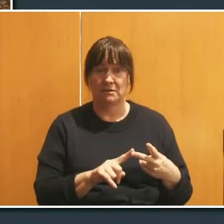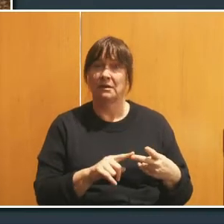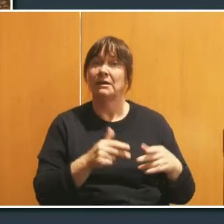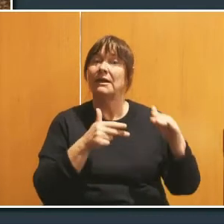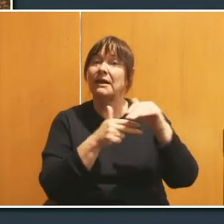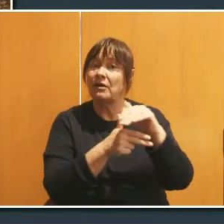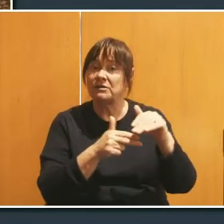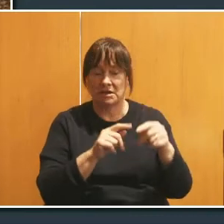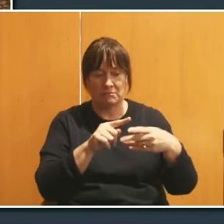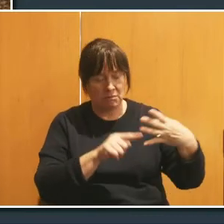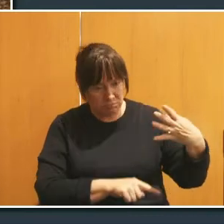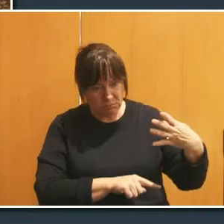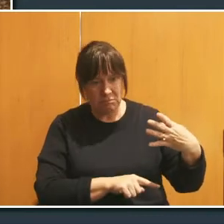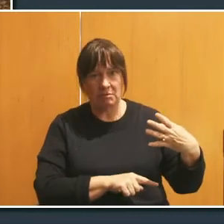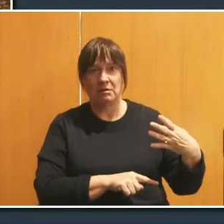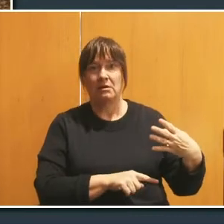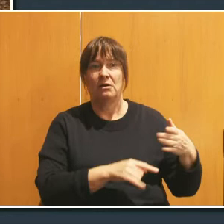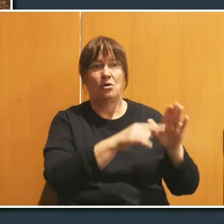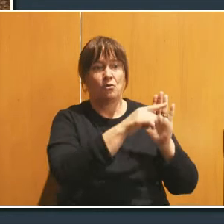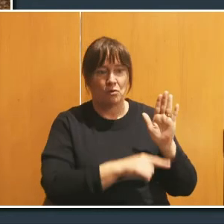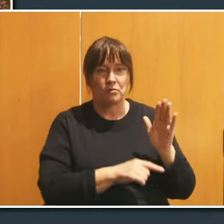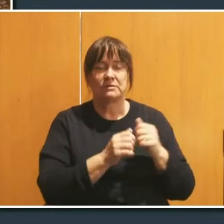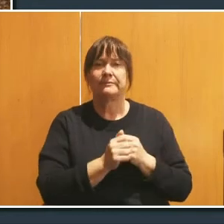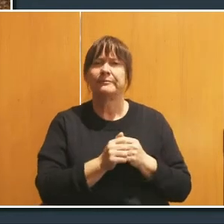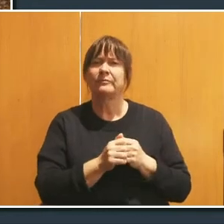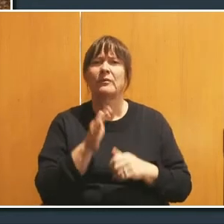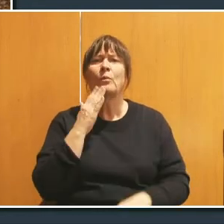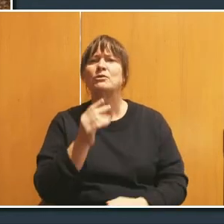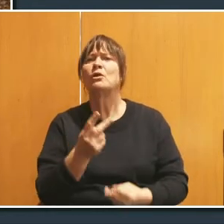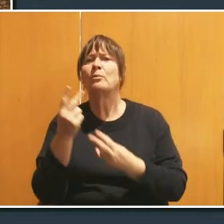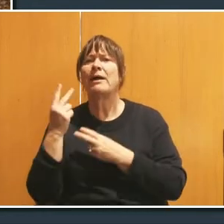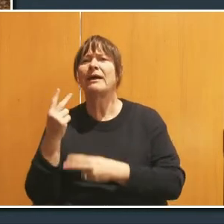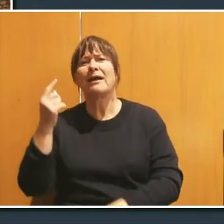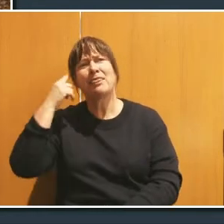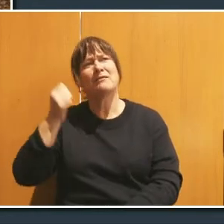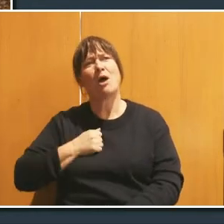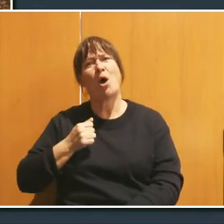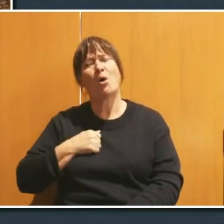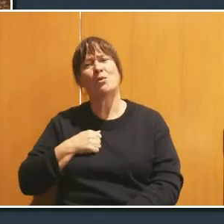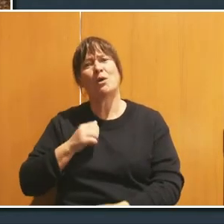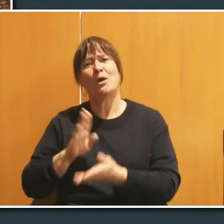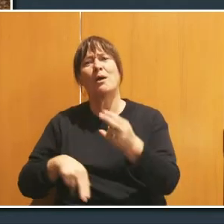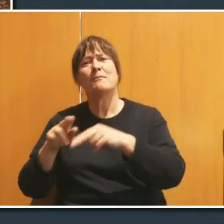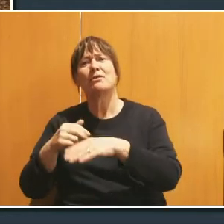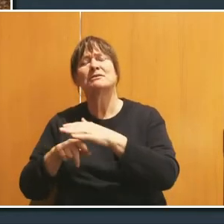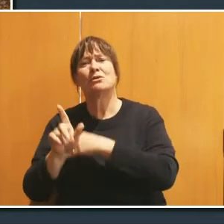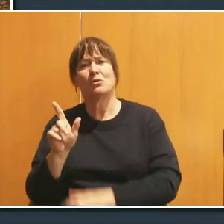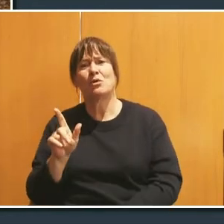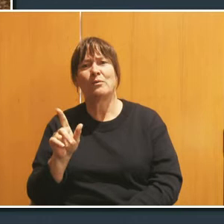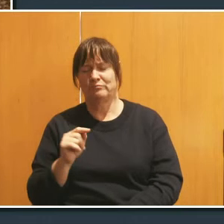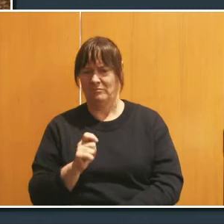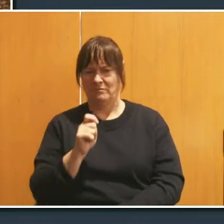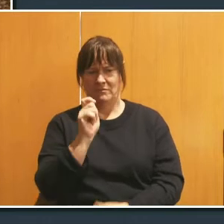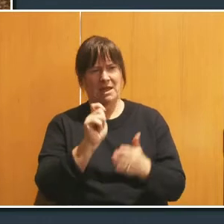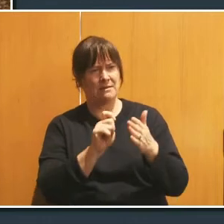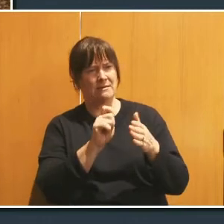garaging, and so on. And when we look back, and I think of my own in-laws building out in Onikawa 40, 50